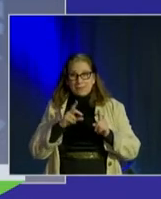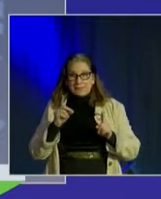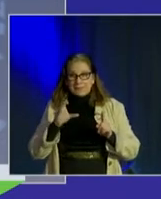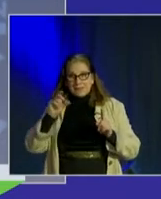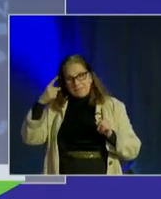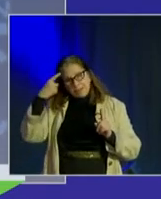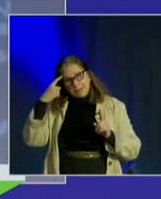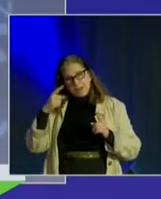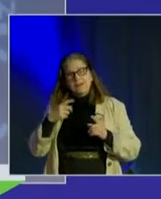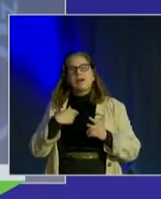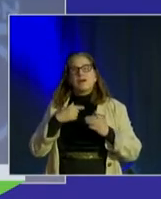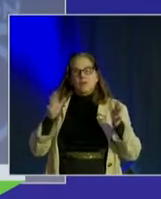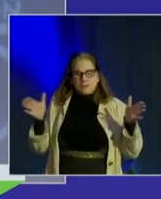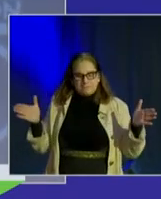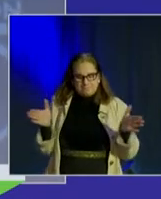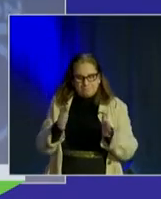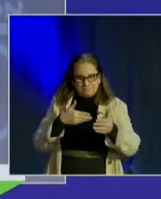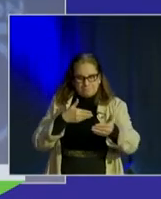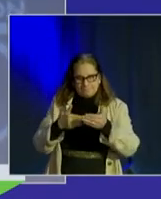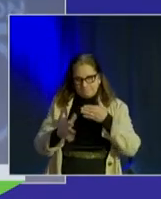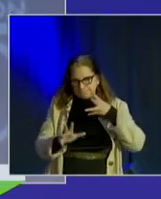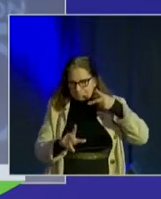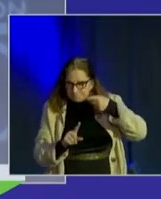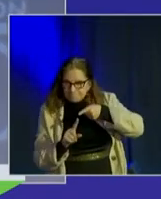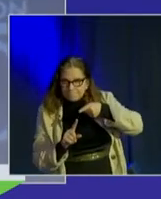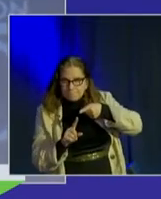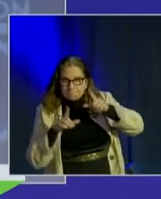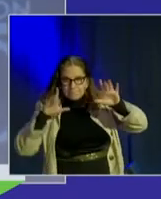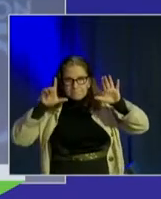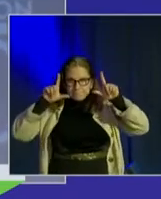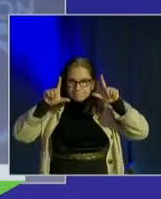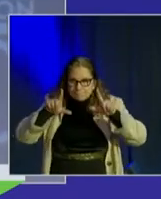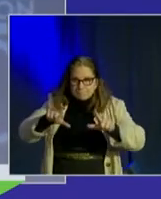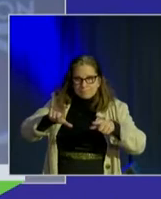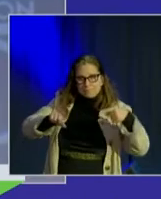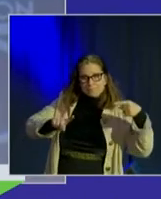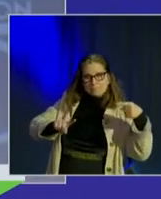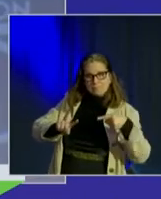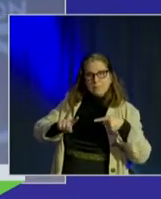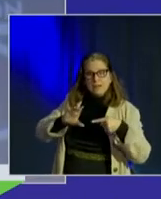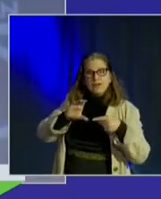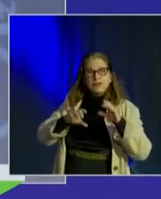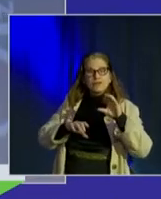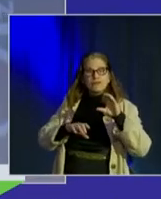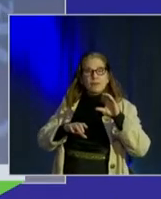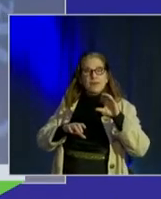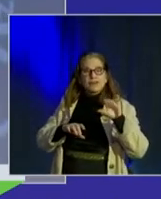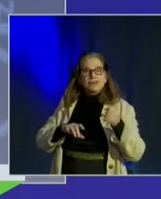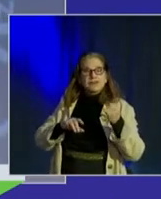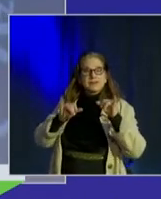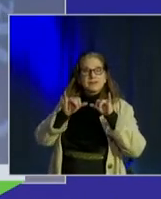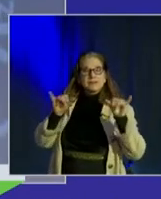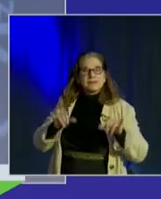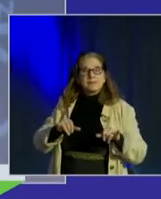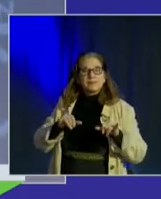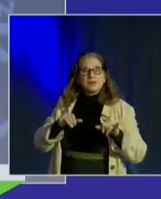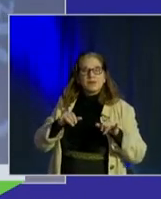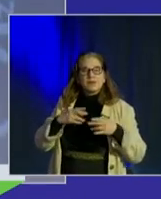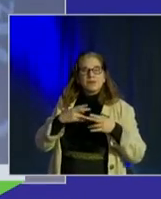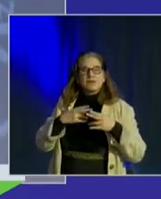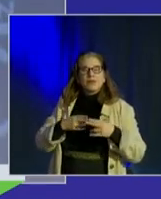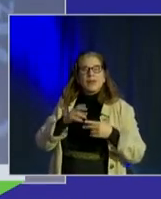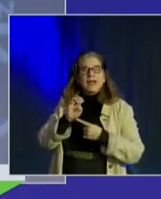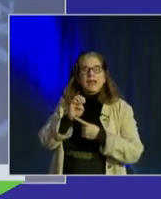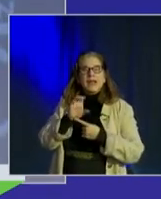know that the public safety and criminal justice system is an ecosystem, and we know that that starts with the people in the areas where they are. And as the mayor